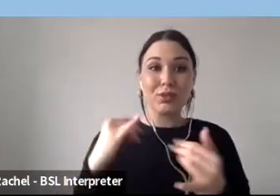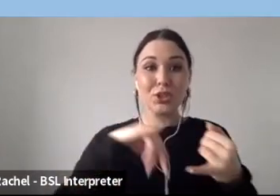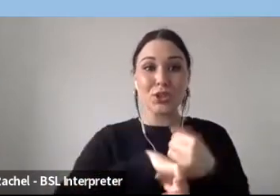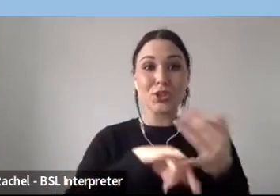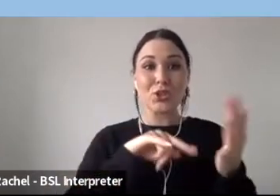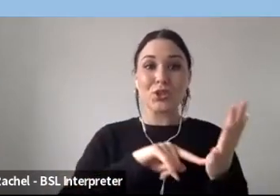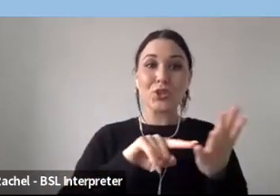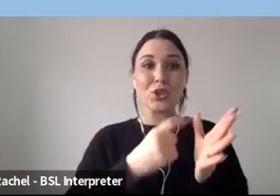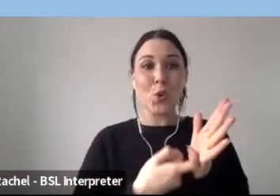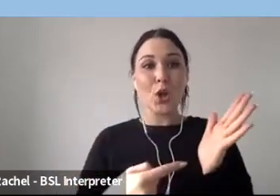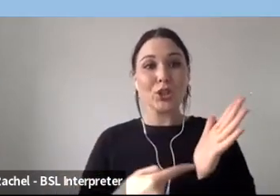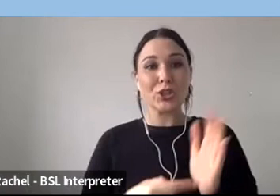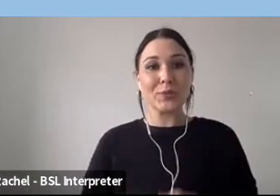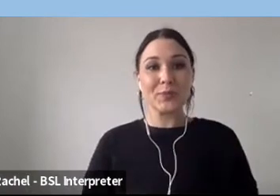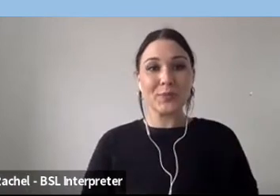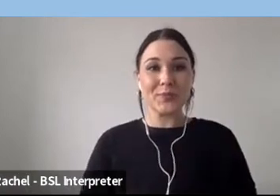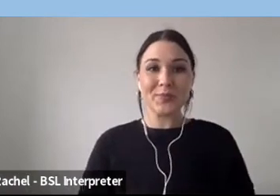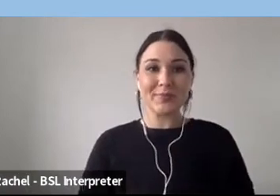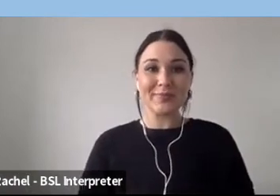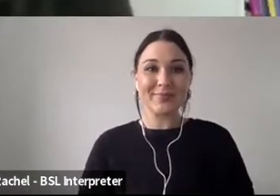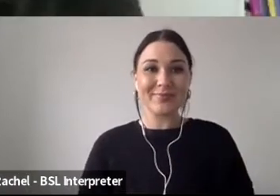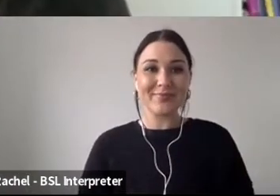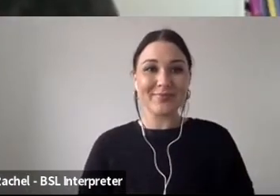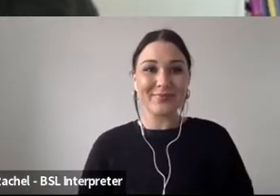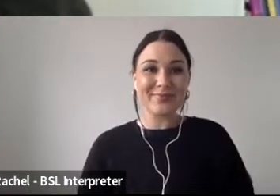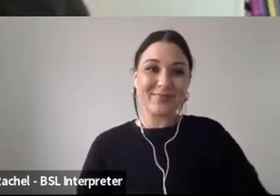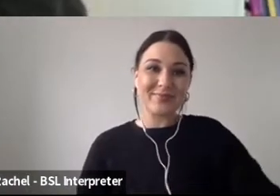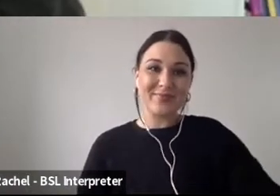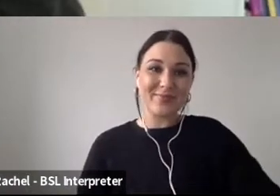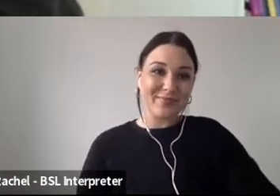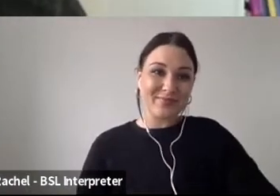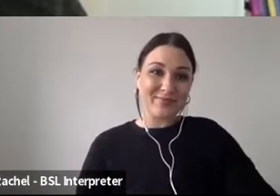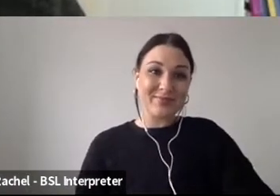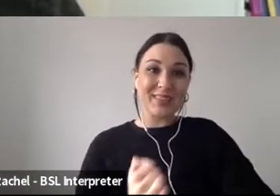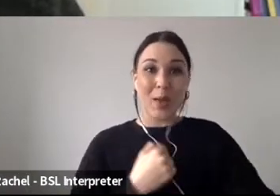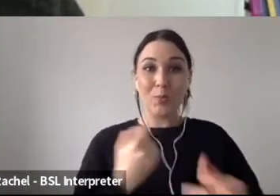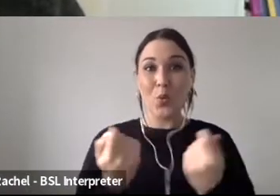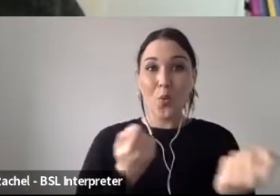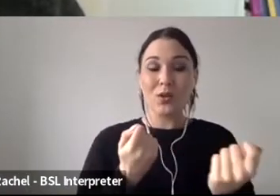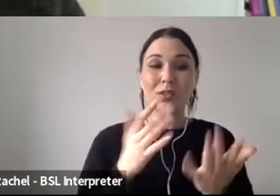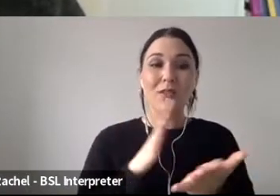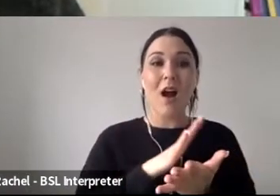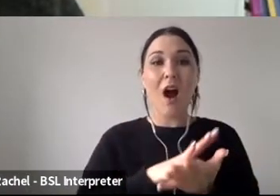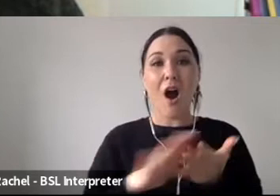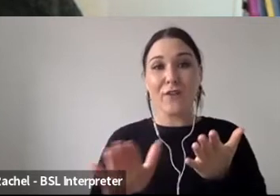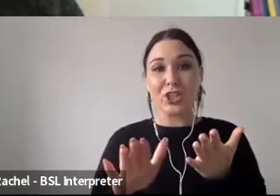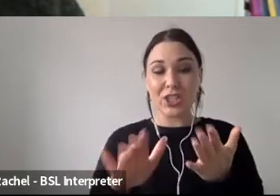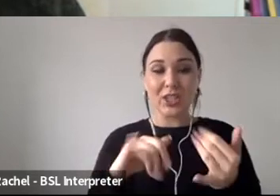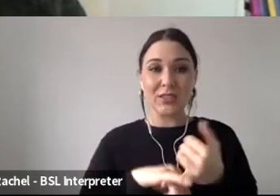you. Thank you, Ian. Well, I'm the coordinator for Hertfordshire, and